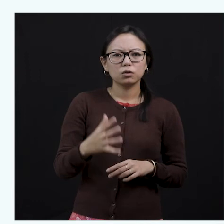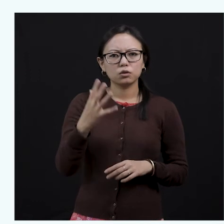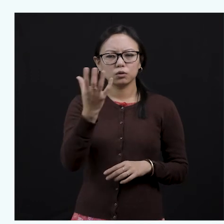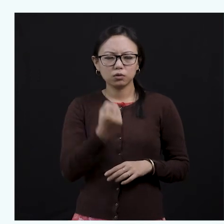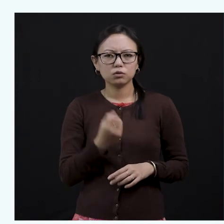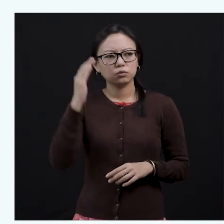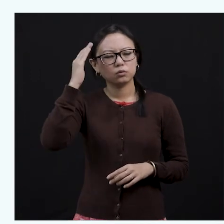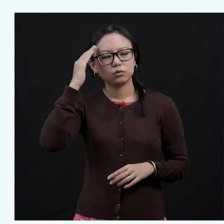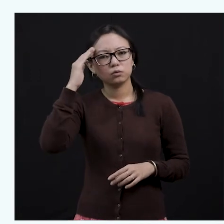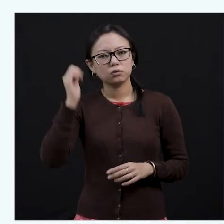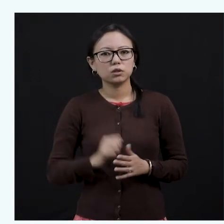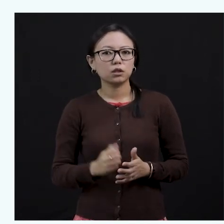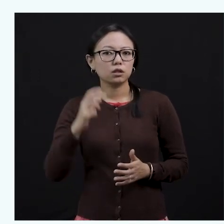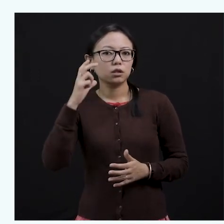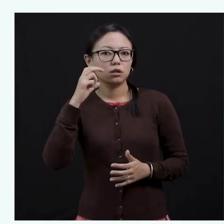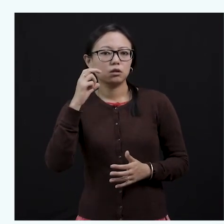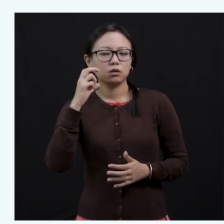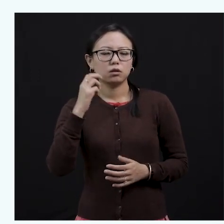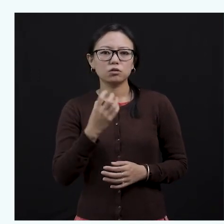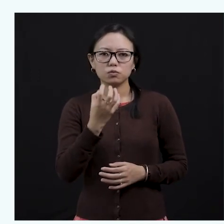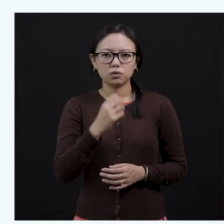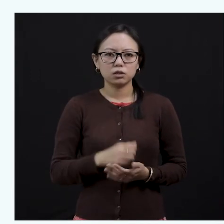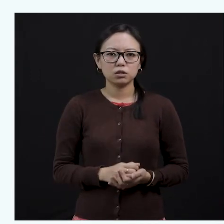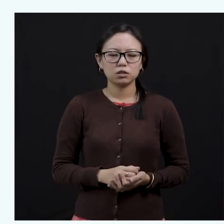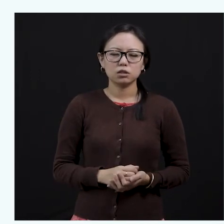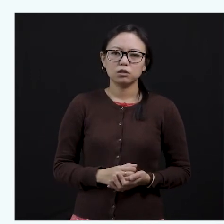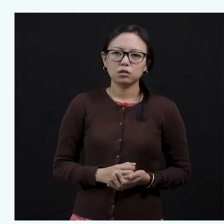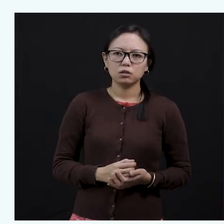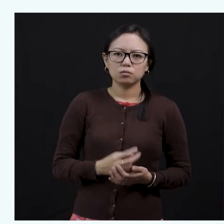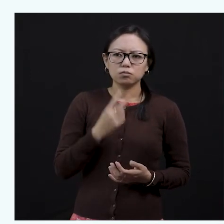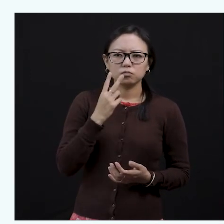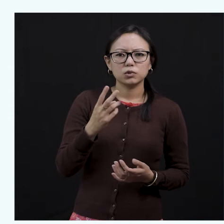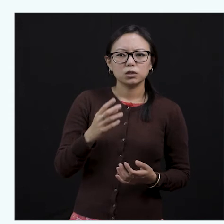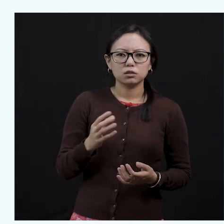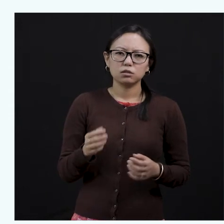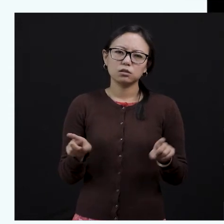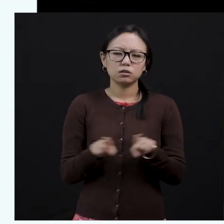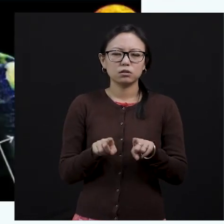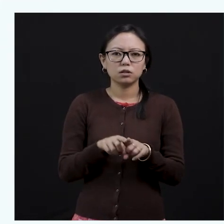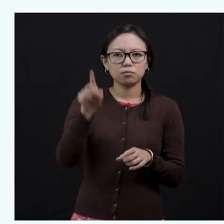exactly like the shape of the Earth. Okay, it's not round, but it's sphere.